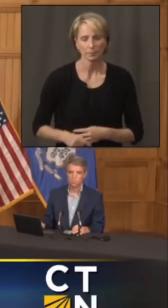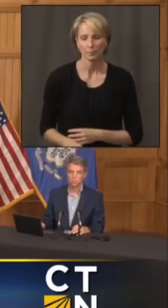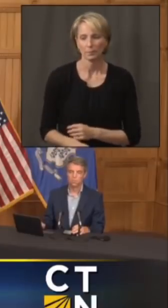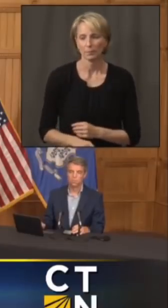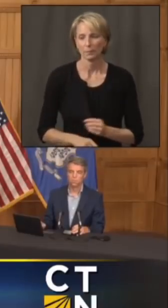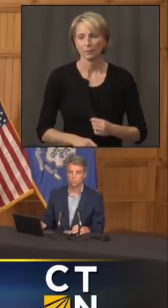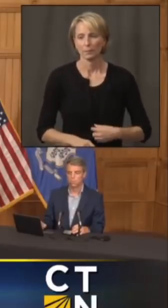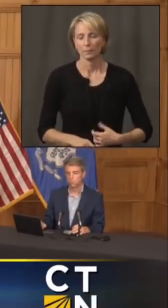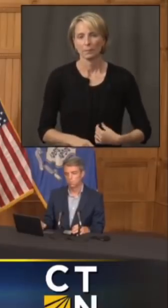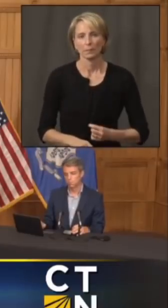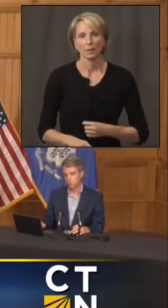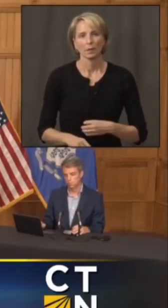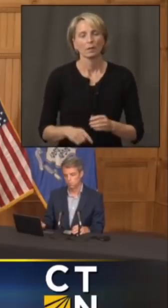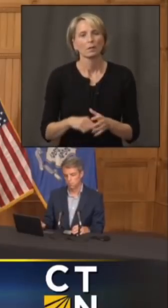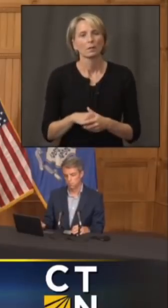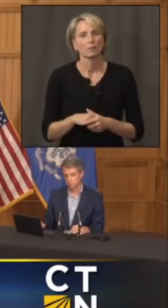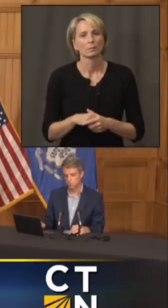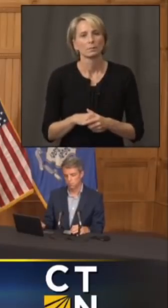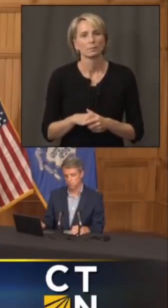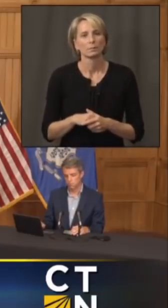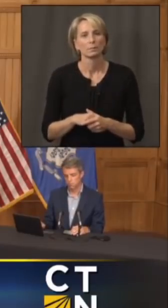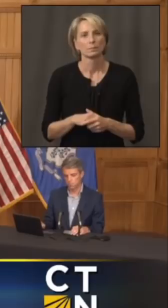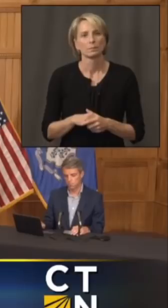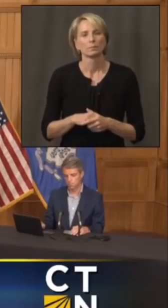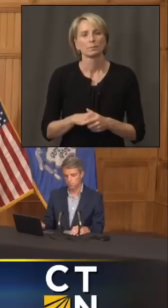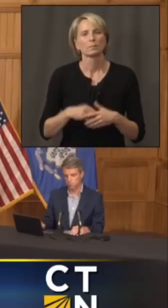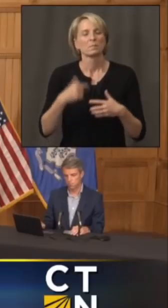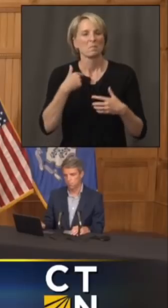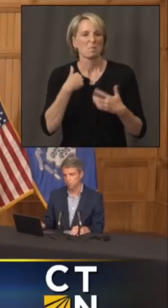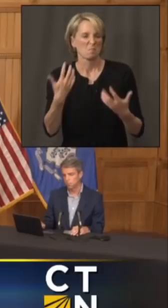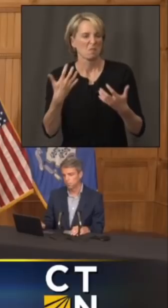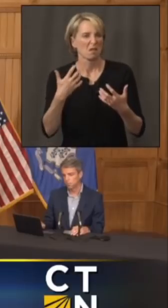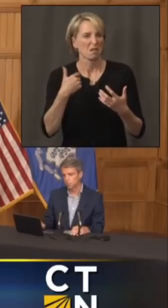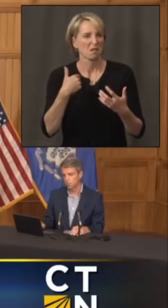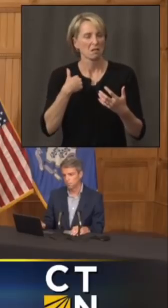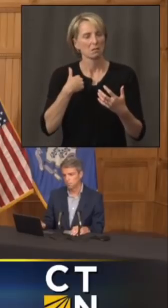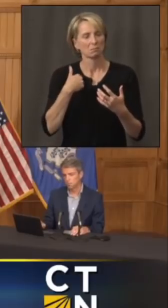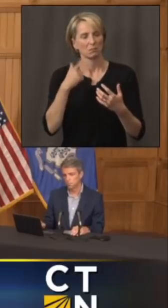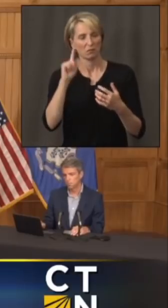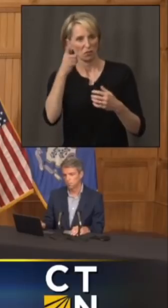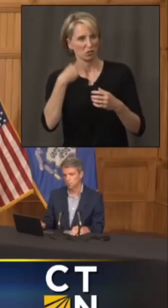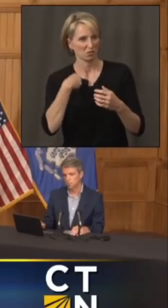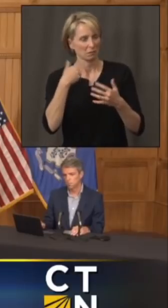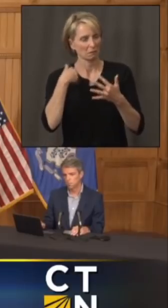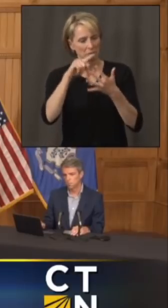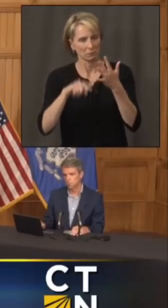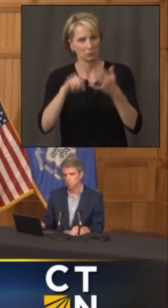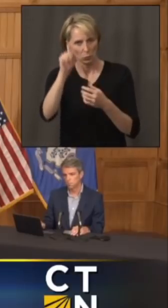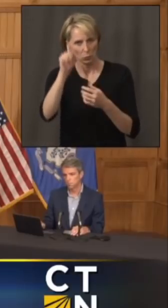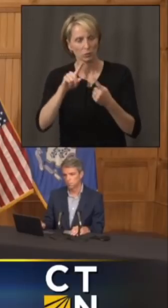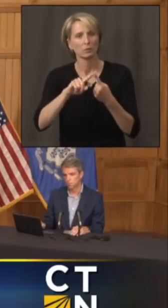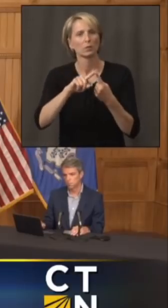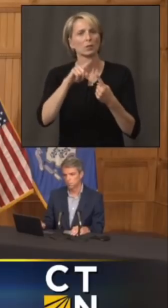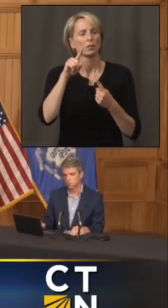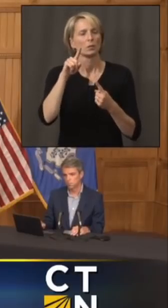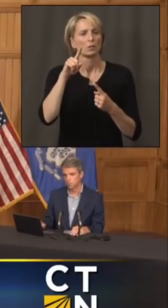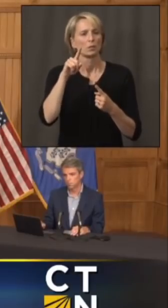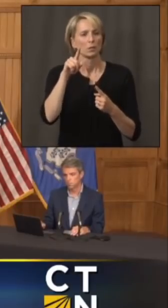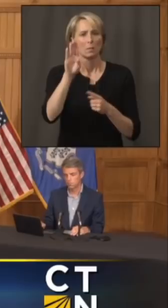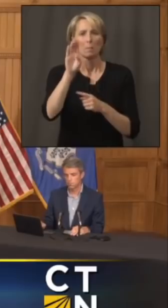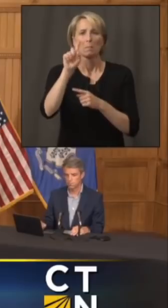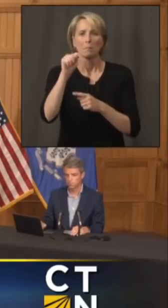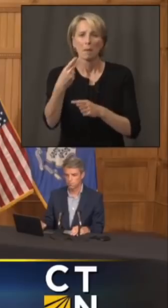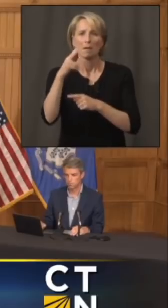Hi, thanks. Just kind of a housekeeping question to start off with. We were told there's 1,400 child